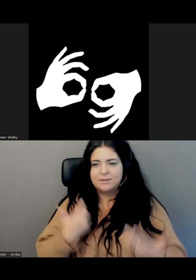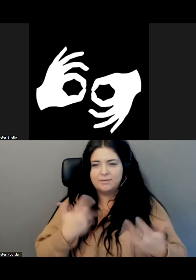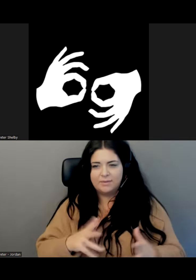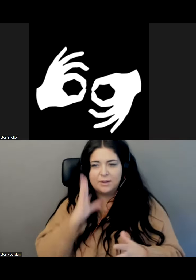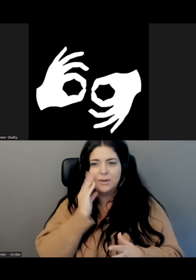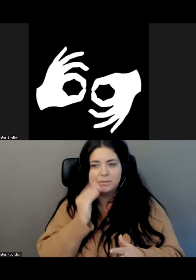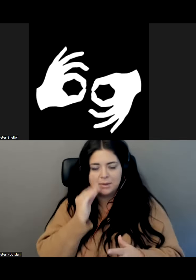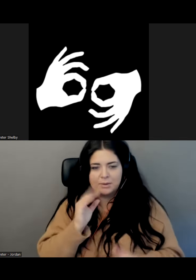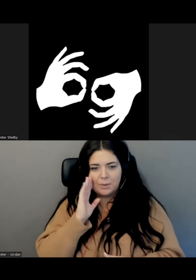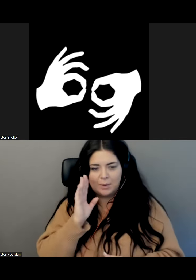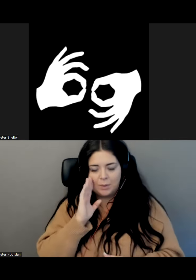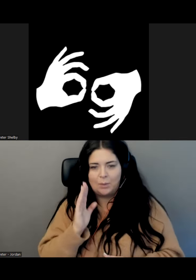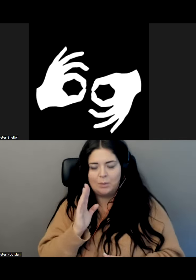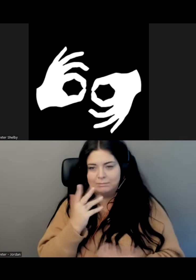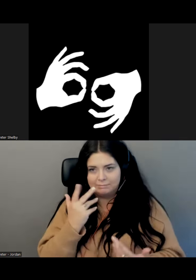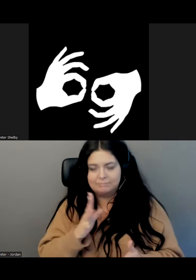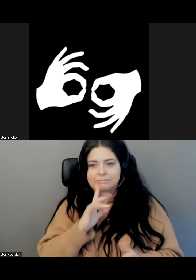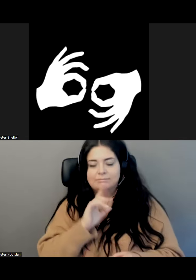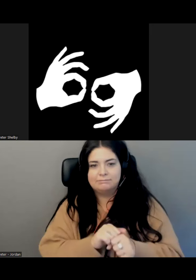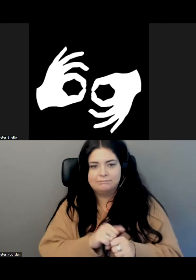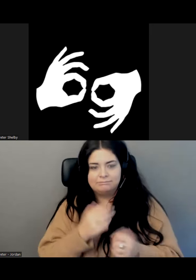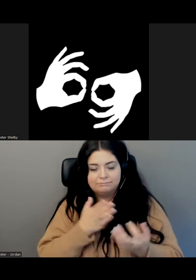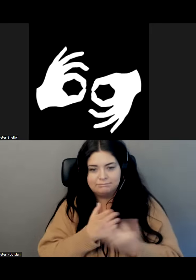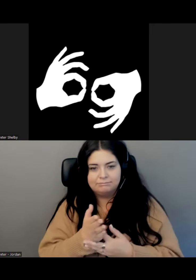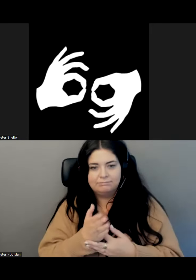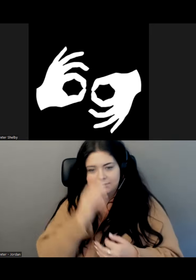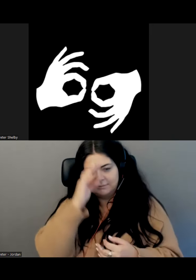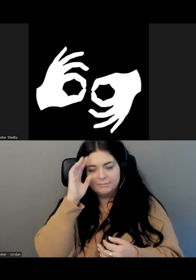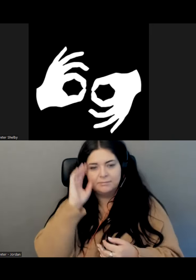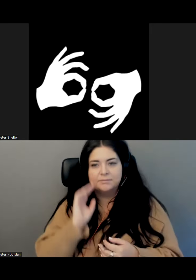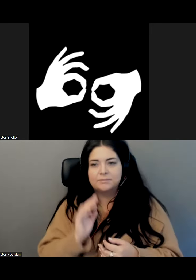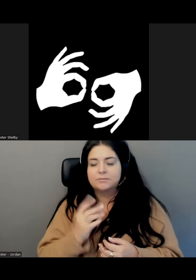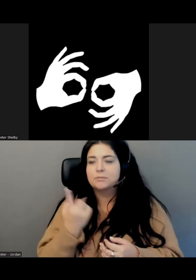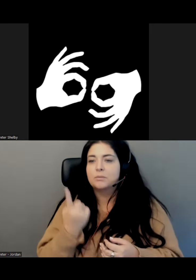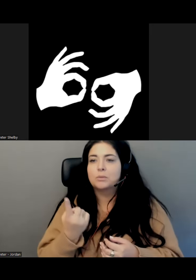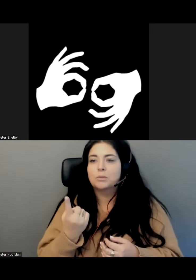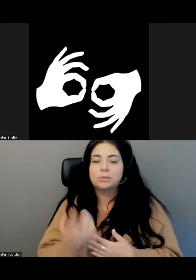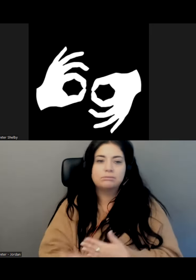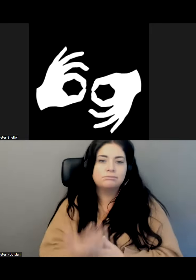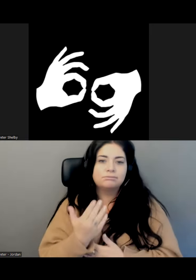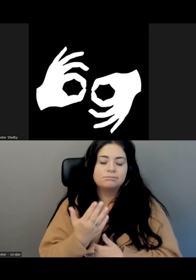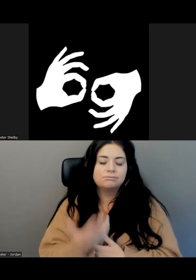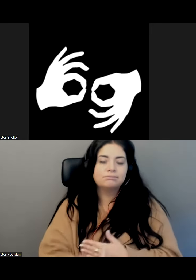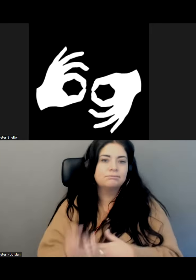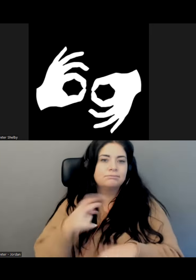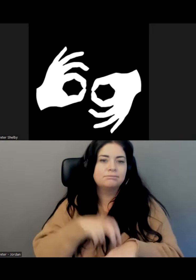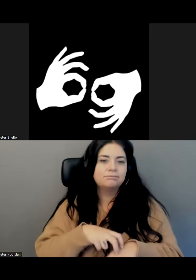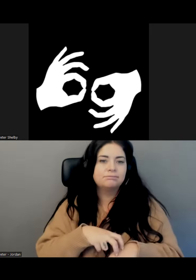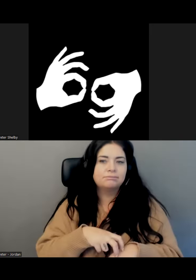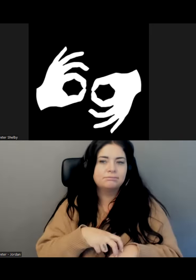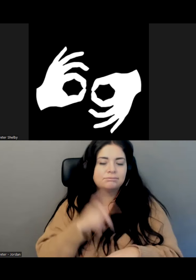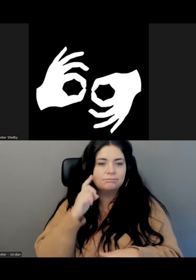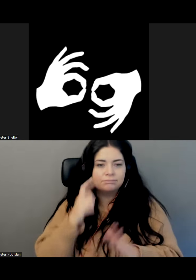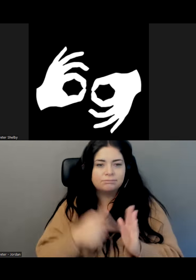I can speak firsthand to this. I woke up one morning and noticed that one of